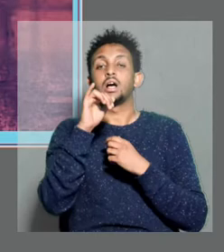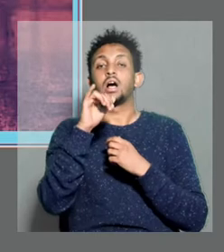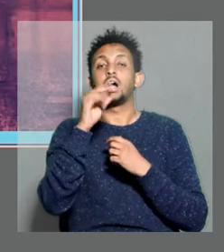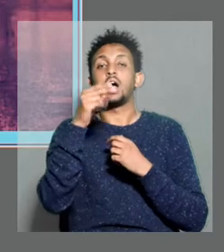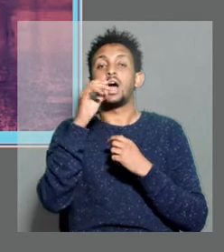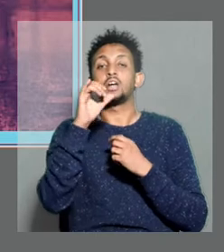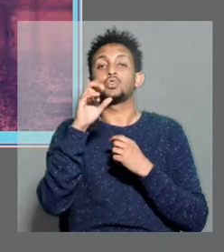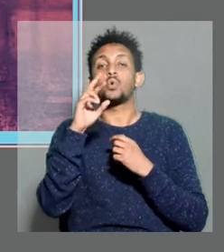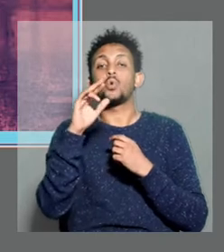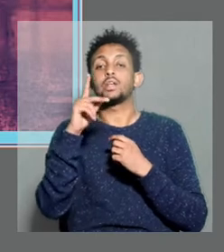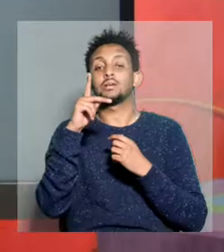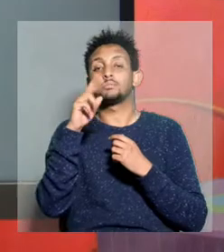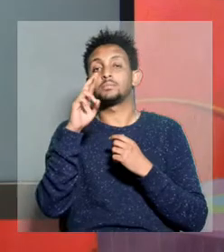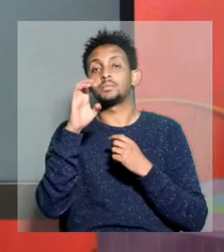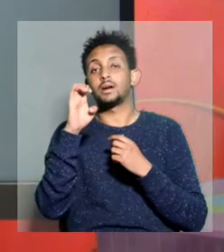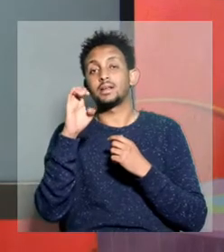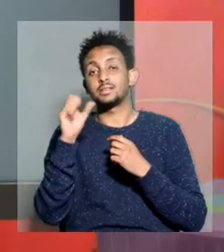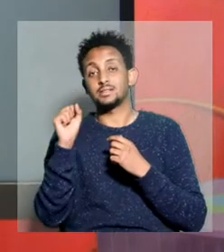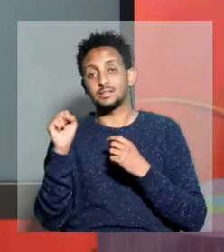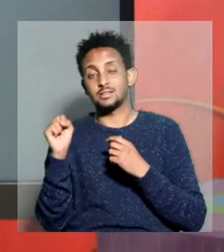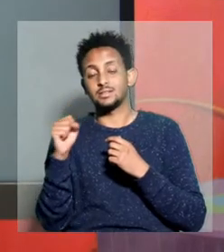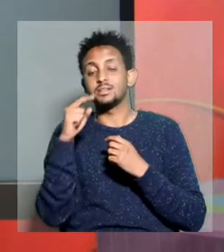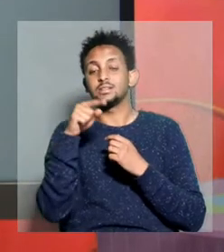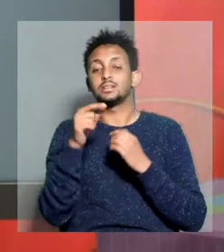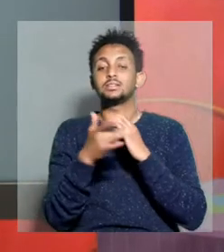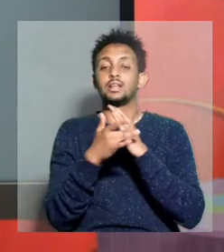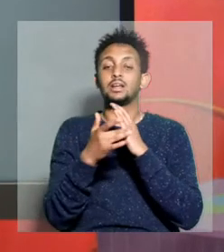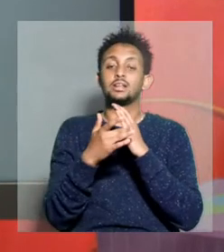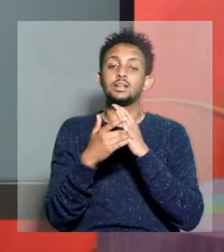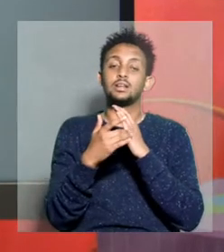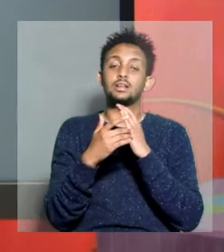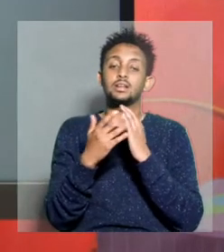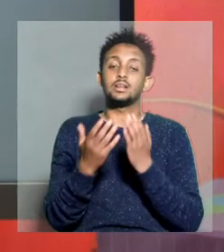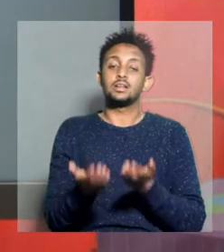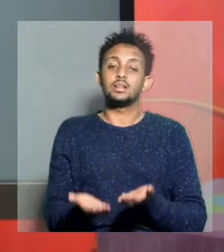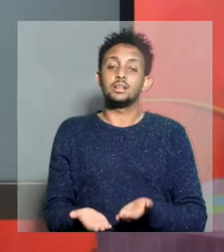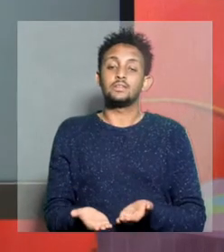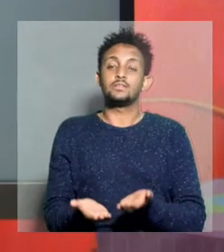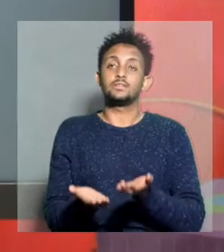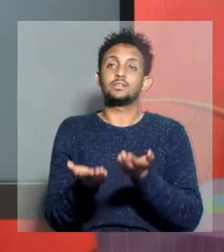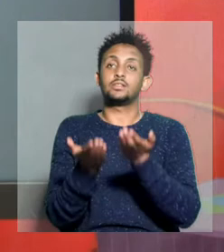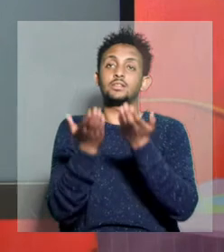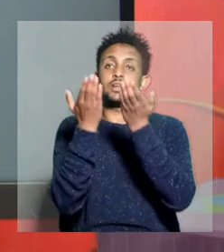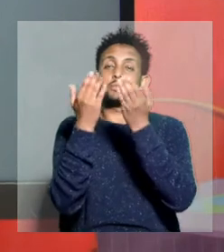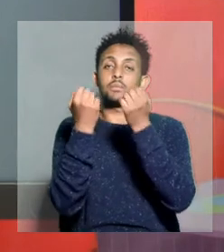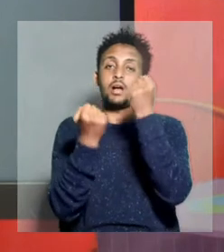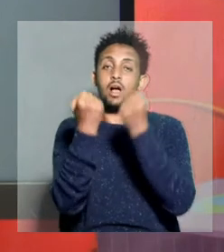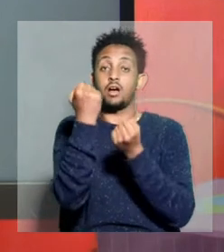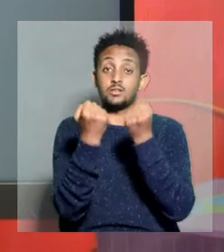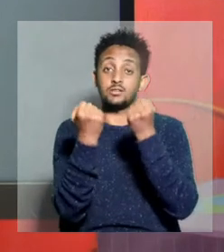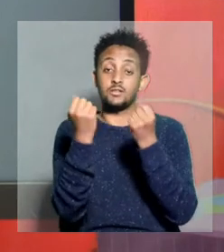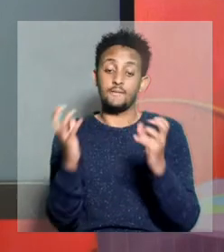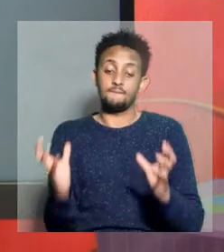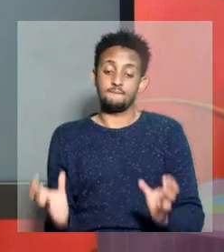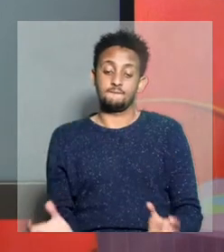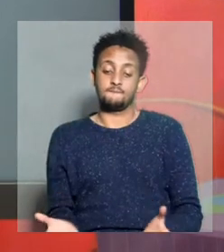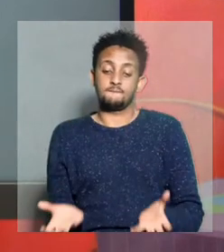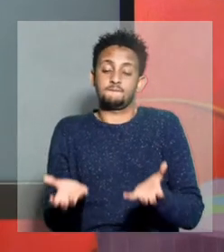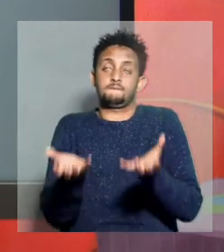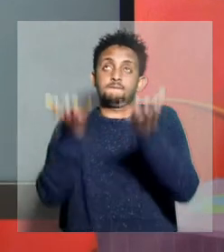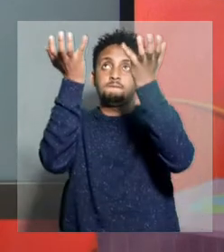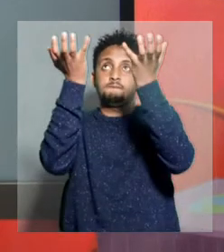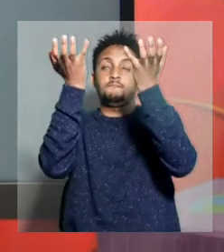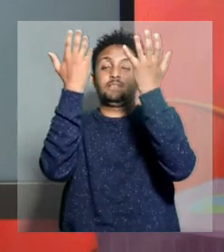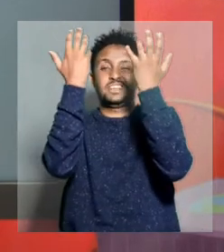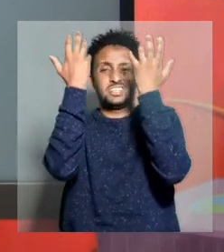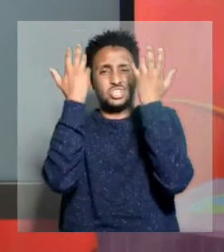example. Suppose that here we have a technique to lift up those car. The car is actually a